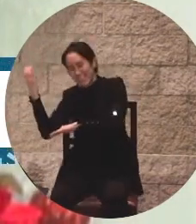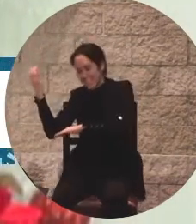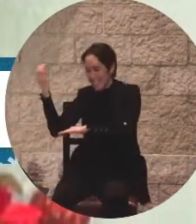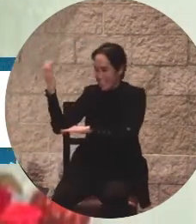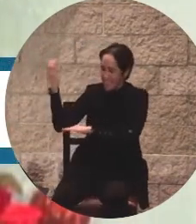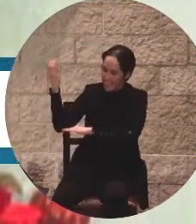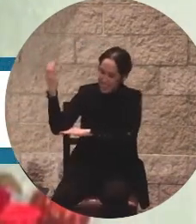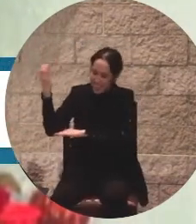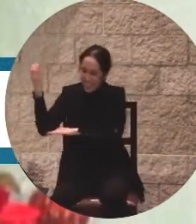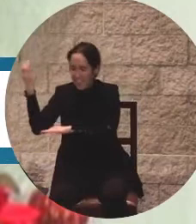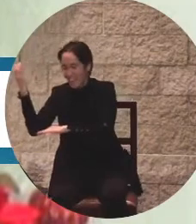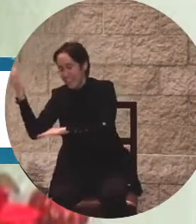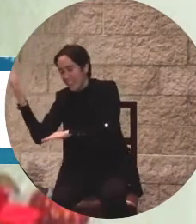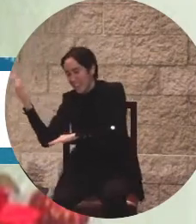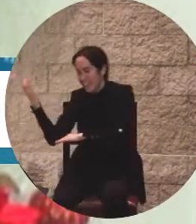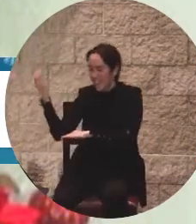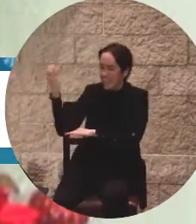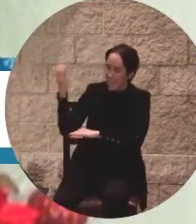Christmas.